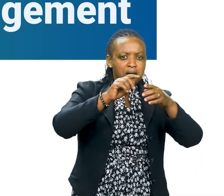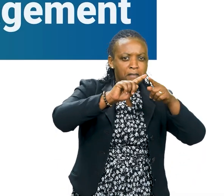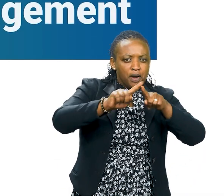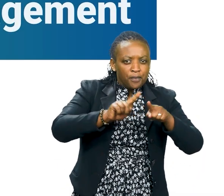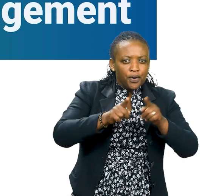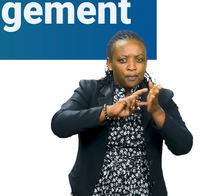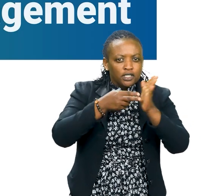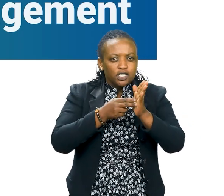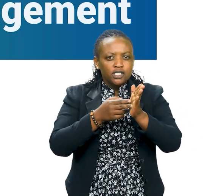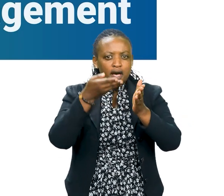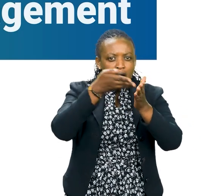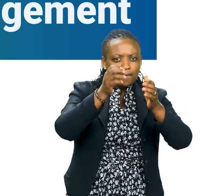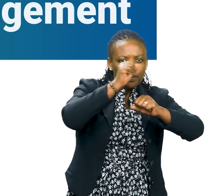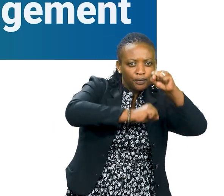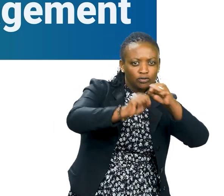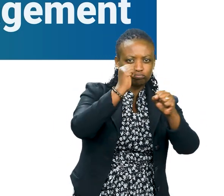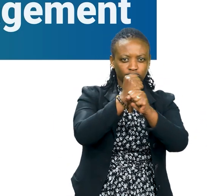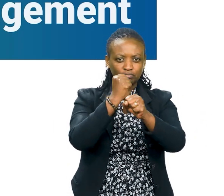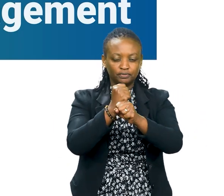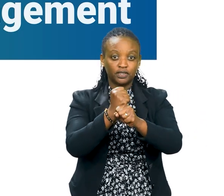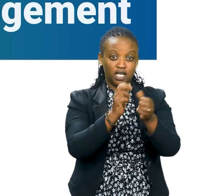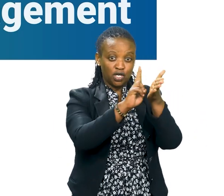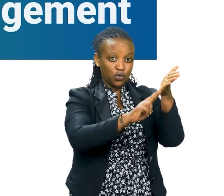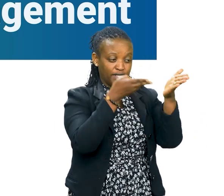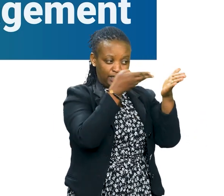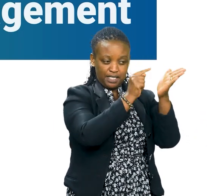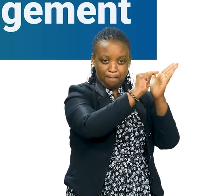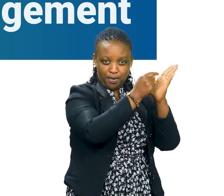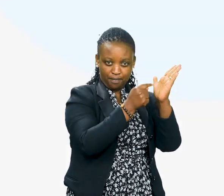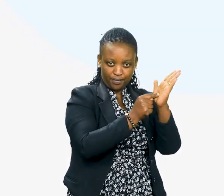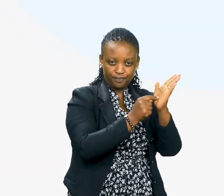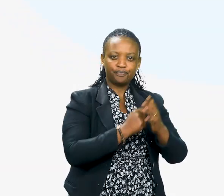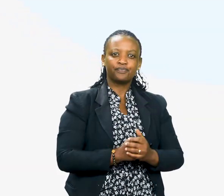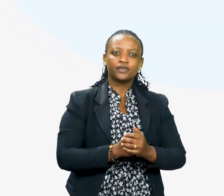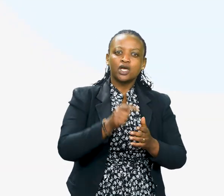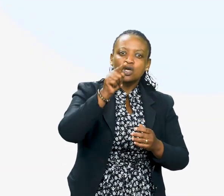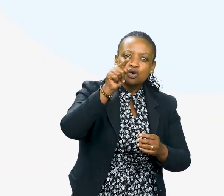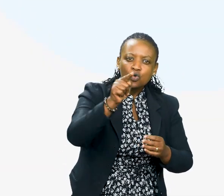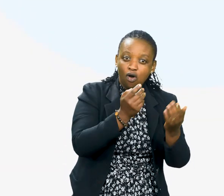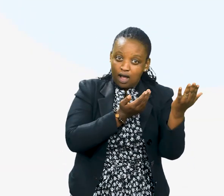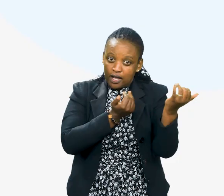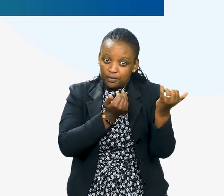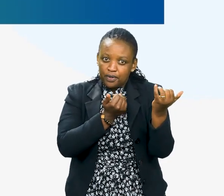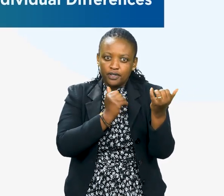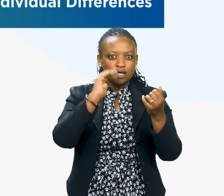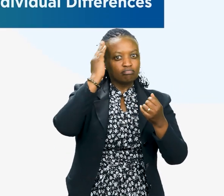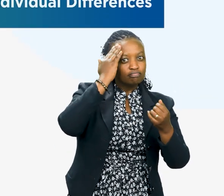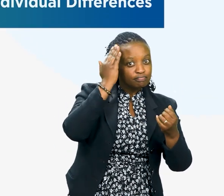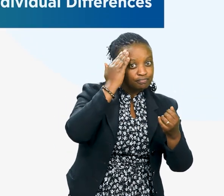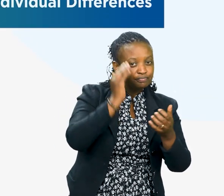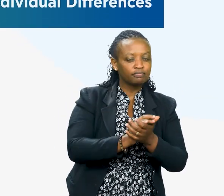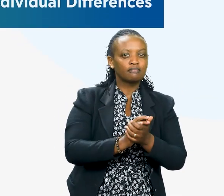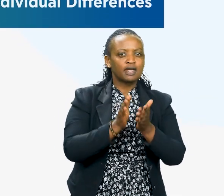Multiple means of engagement. To apply this principle, you are expected to